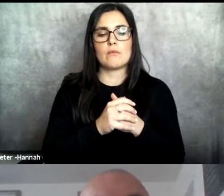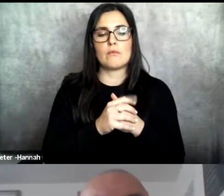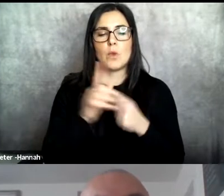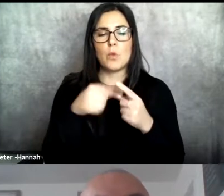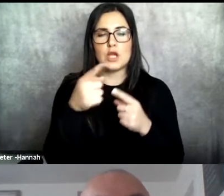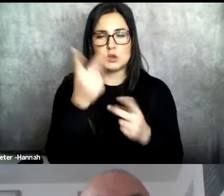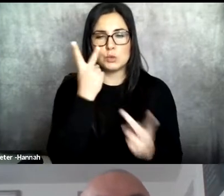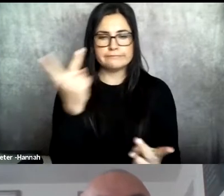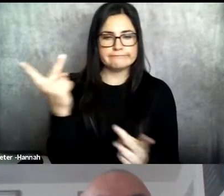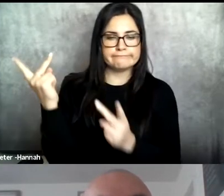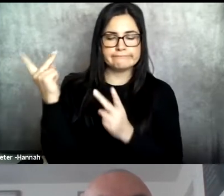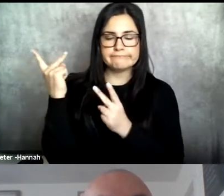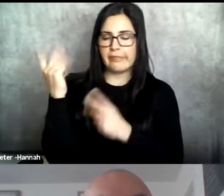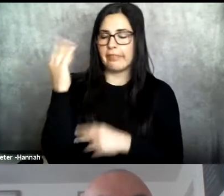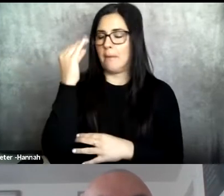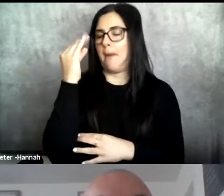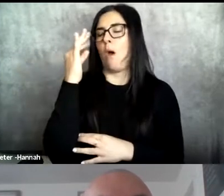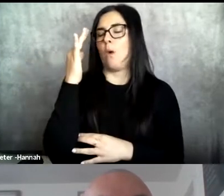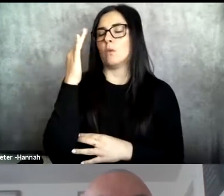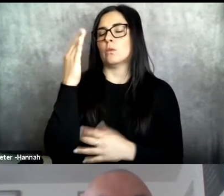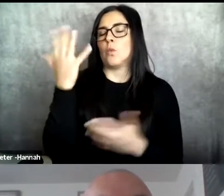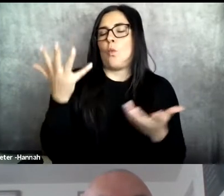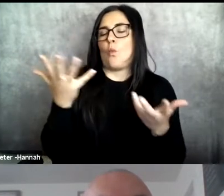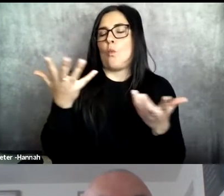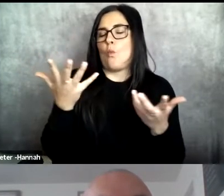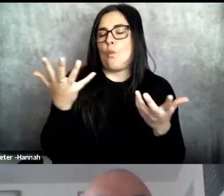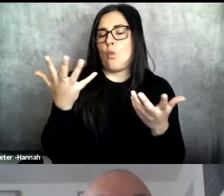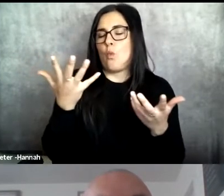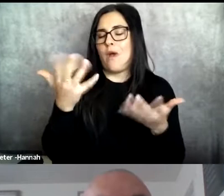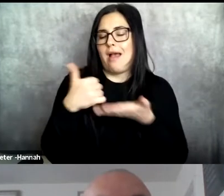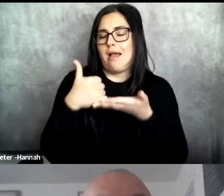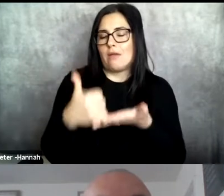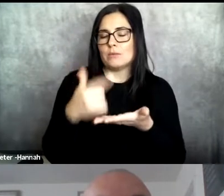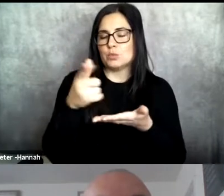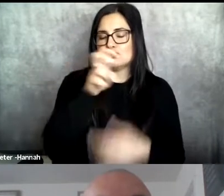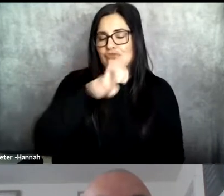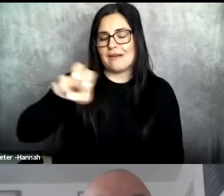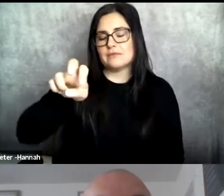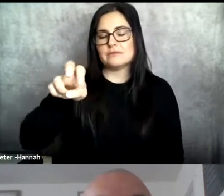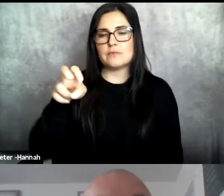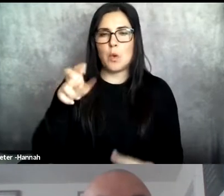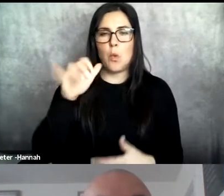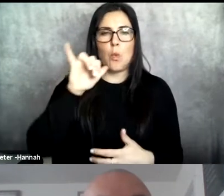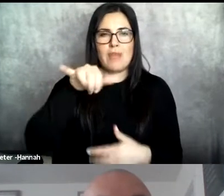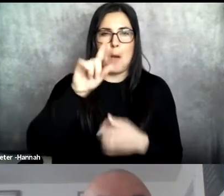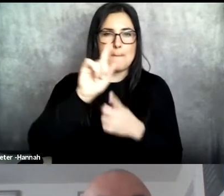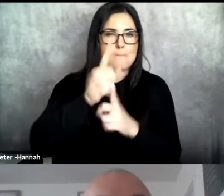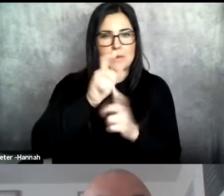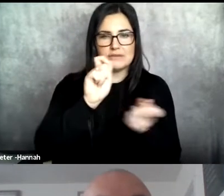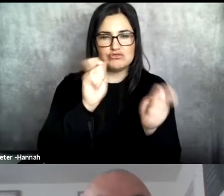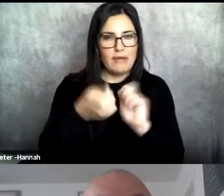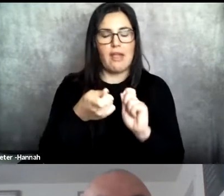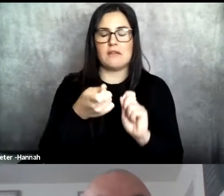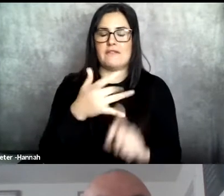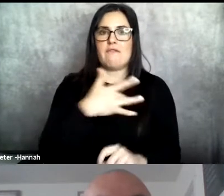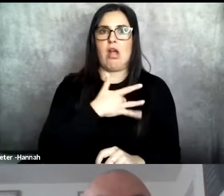about, like, what was it that transitioned for you? What was that pivotal point in your life